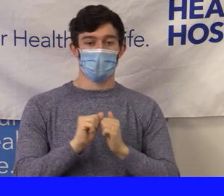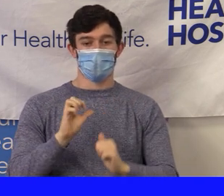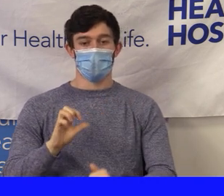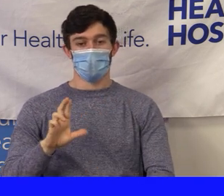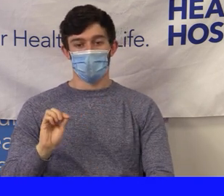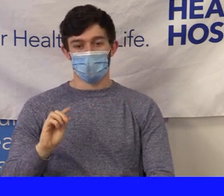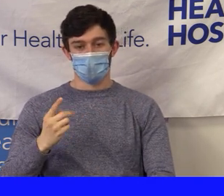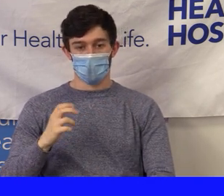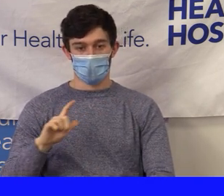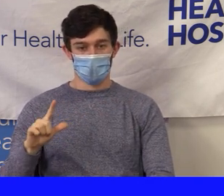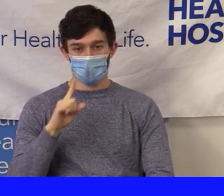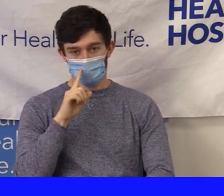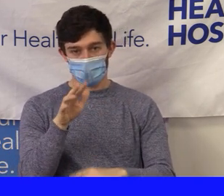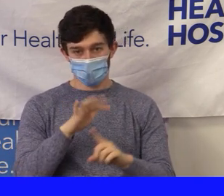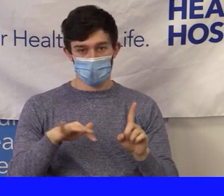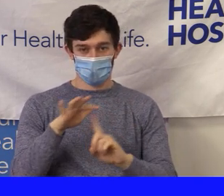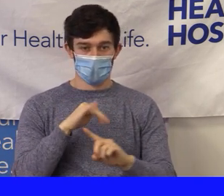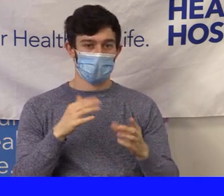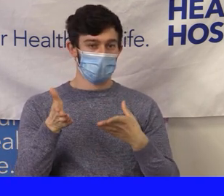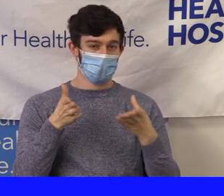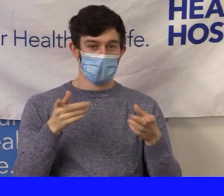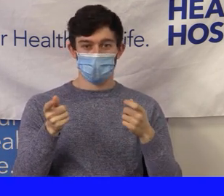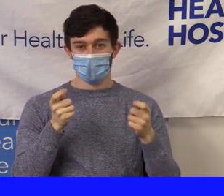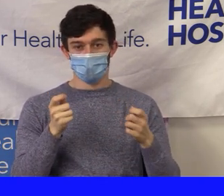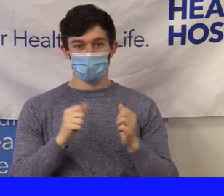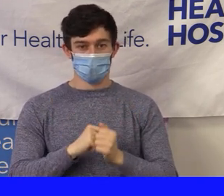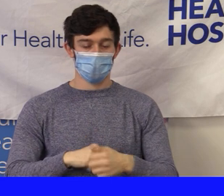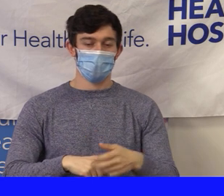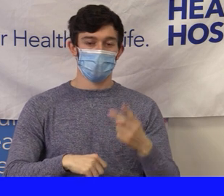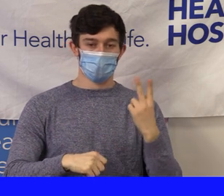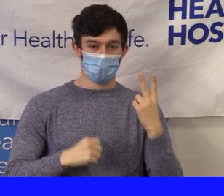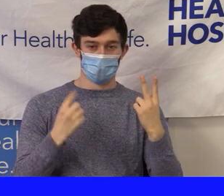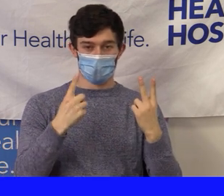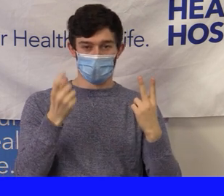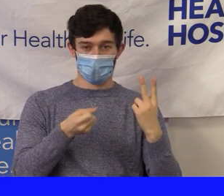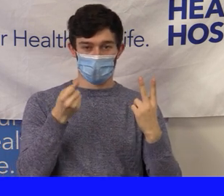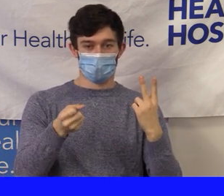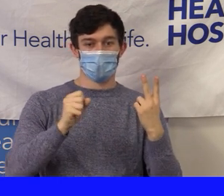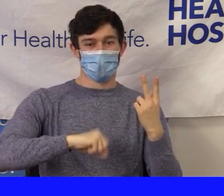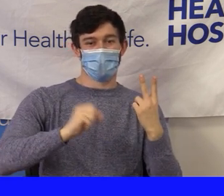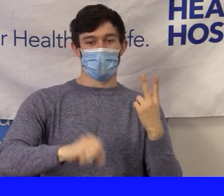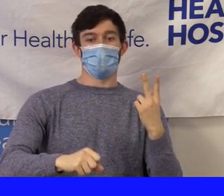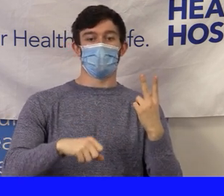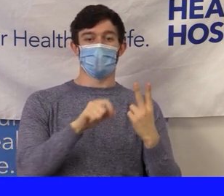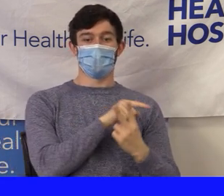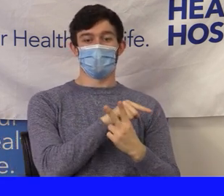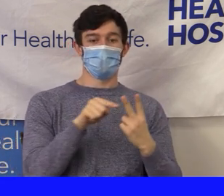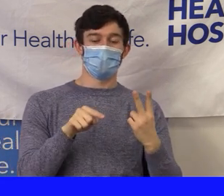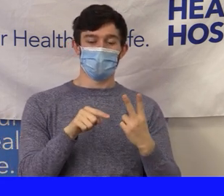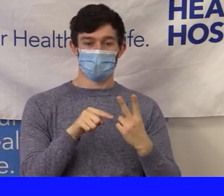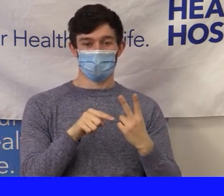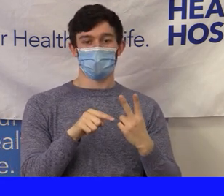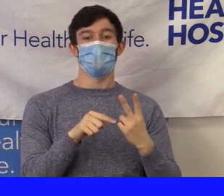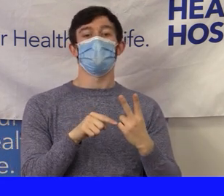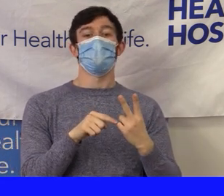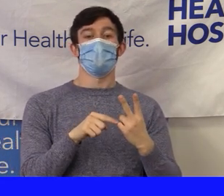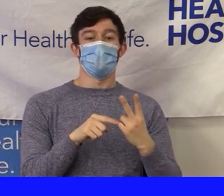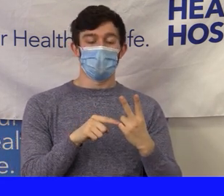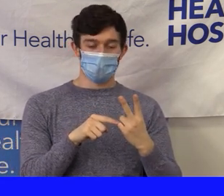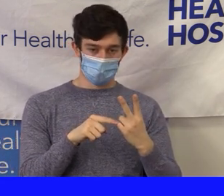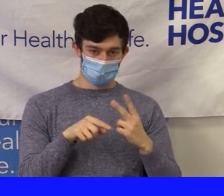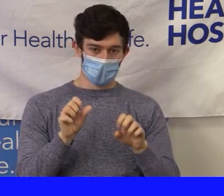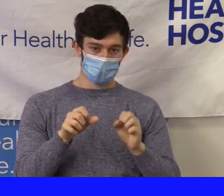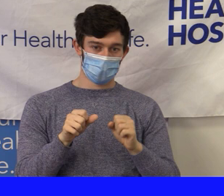for environmental services management with 2 1-year extensions solely exercisable by health and